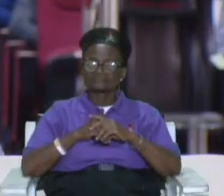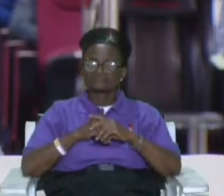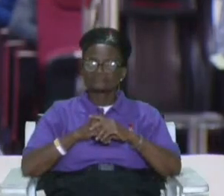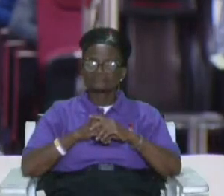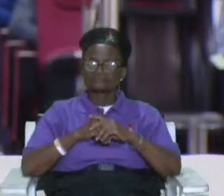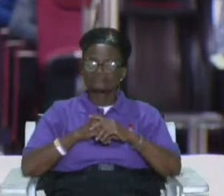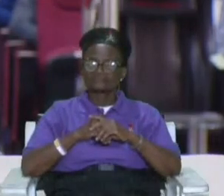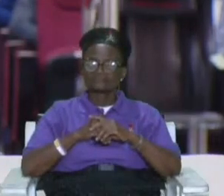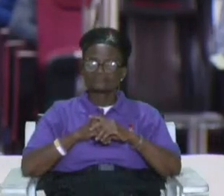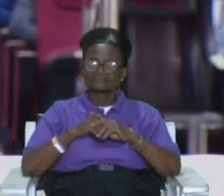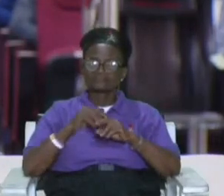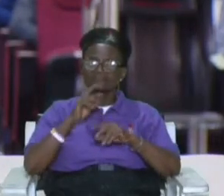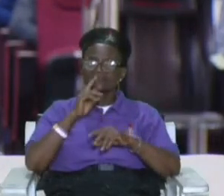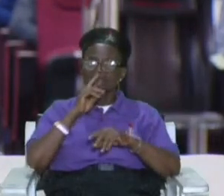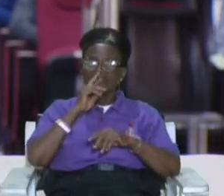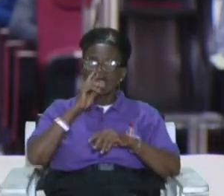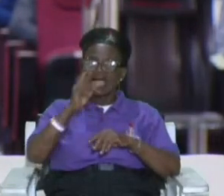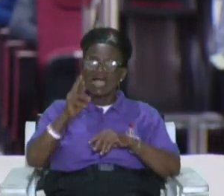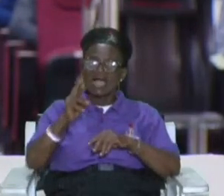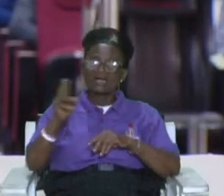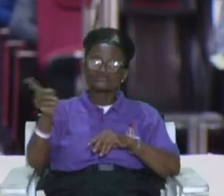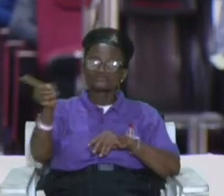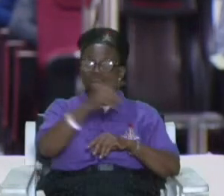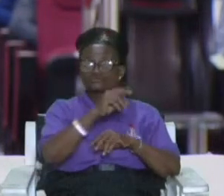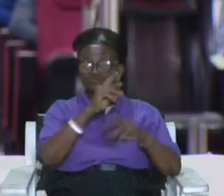Are you ready to act by faith tonight?